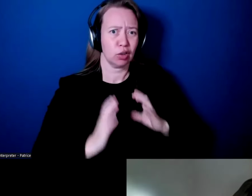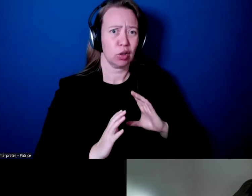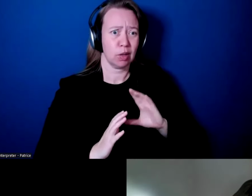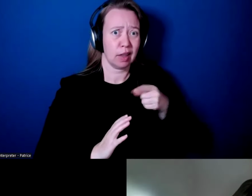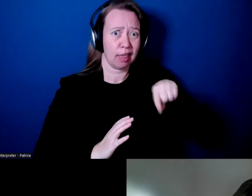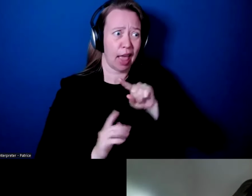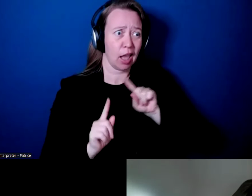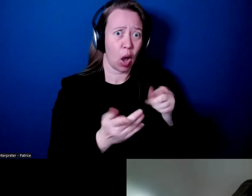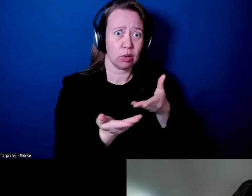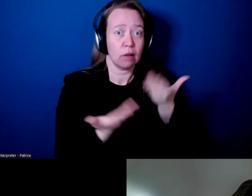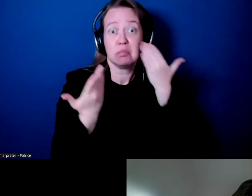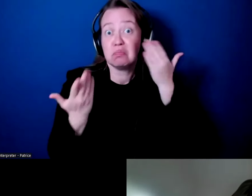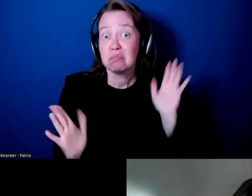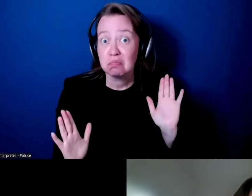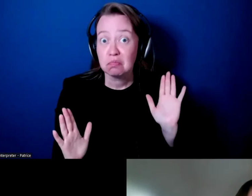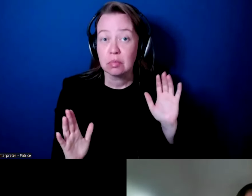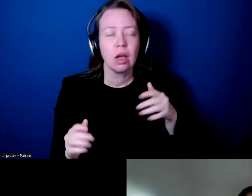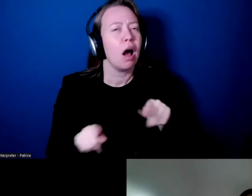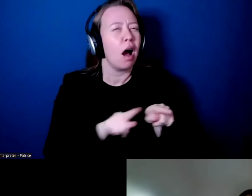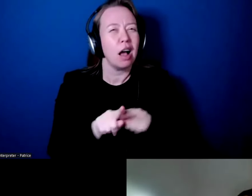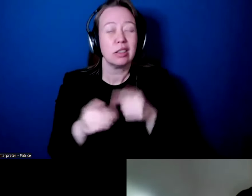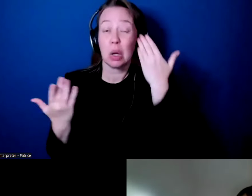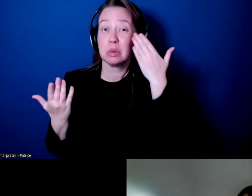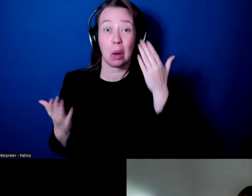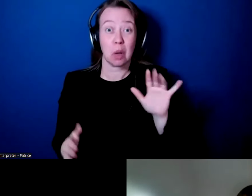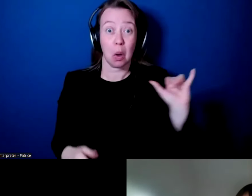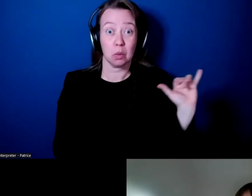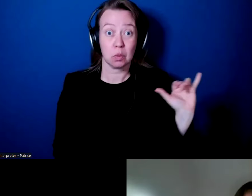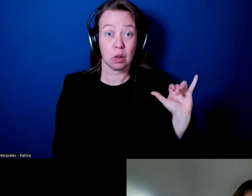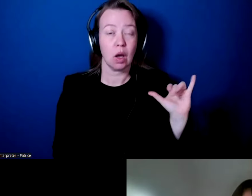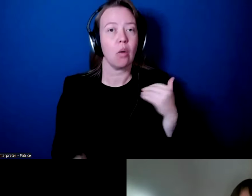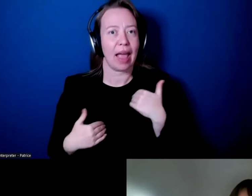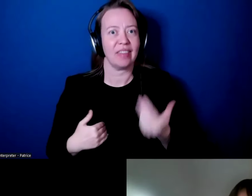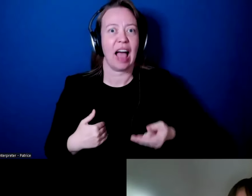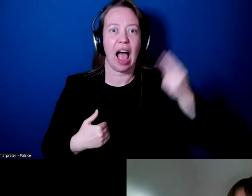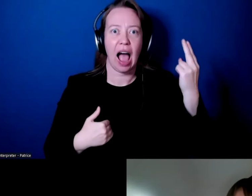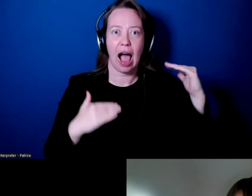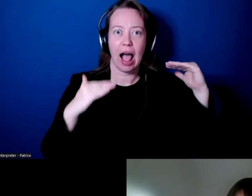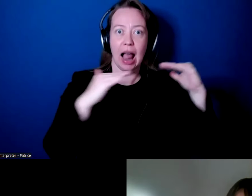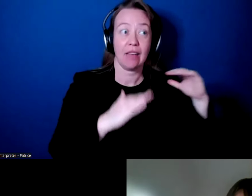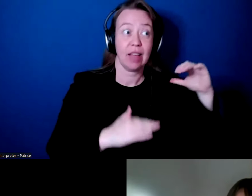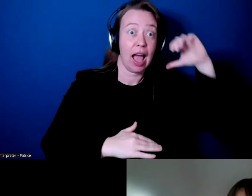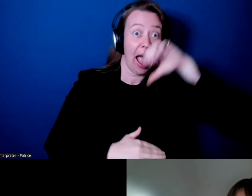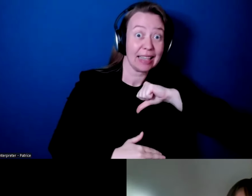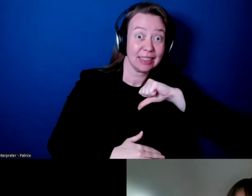forth. We don't also know, there are high level national estimates